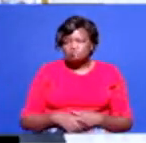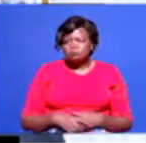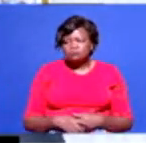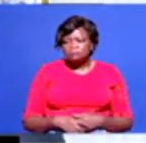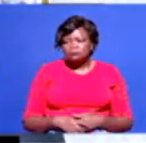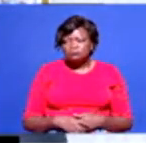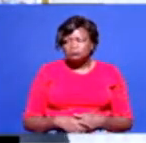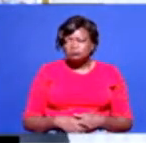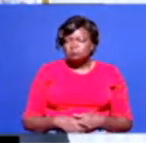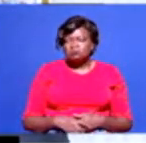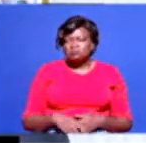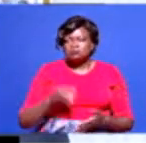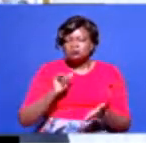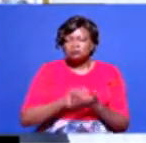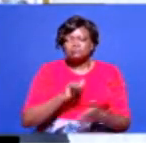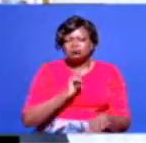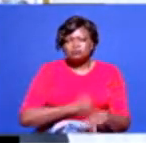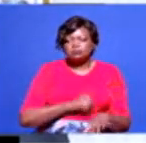At that time,